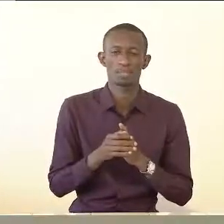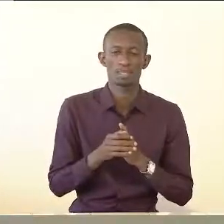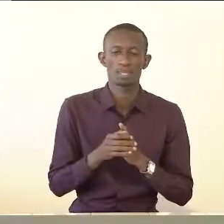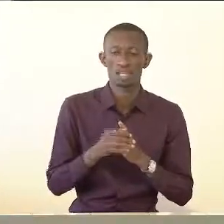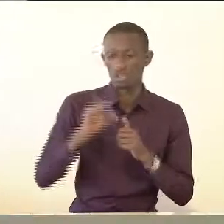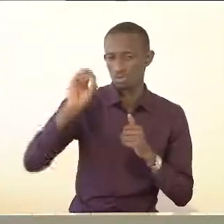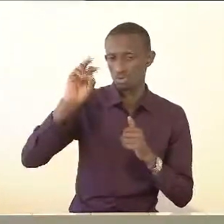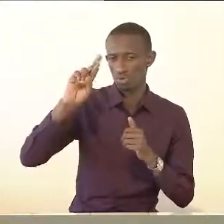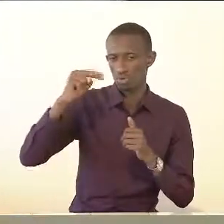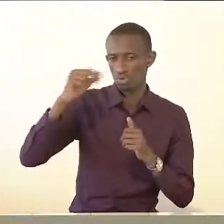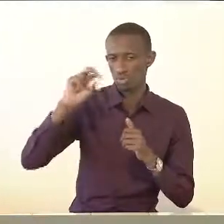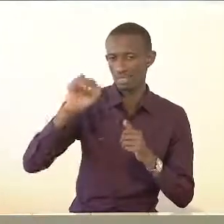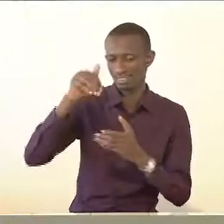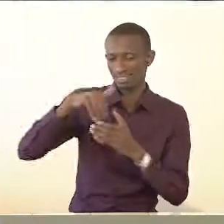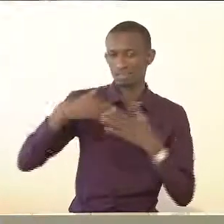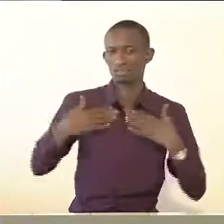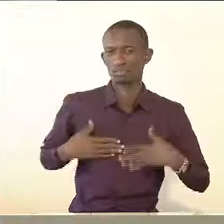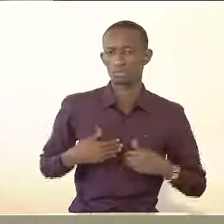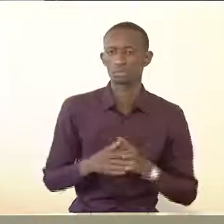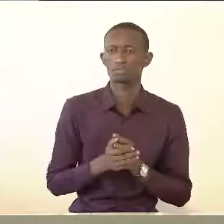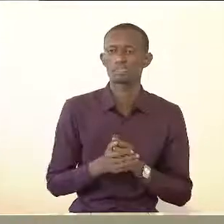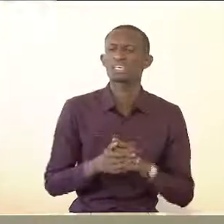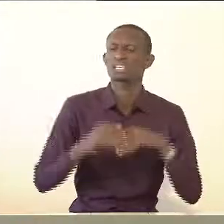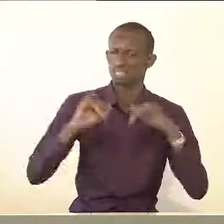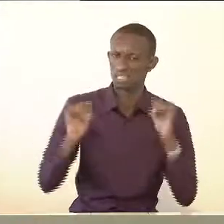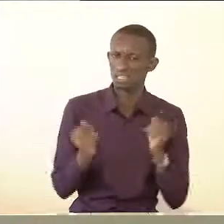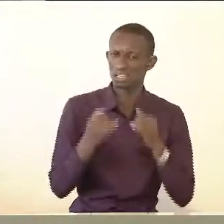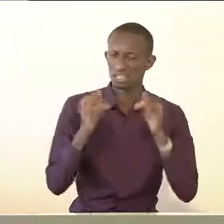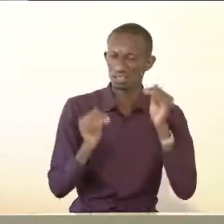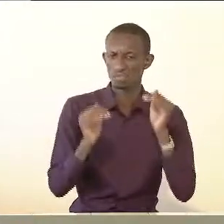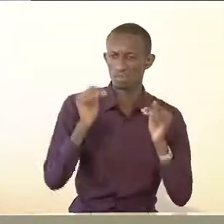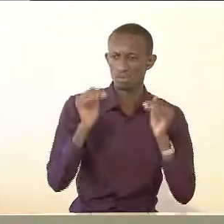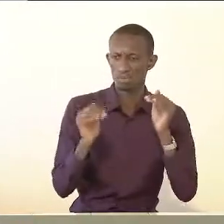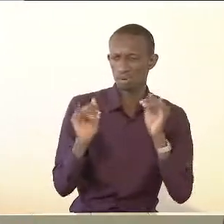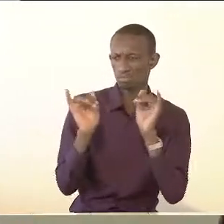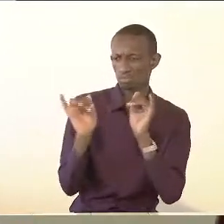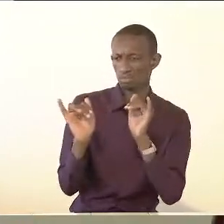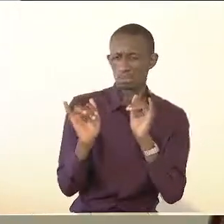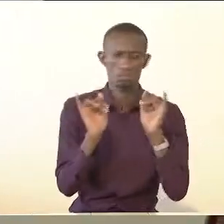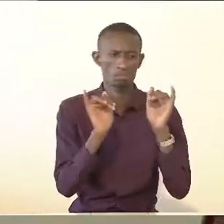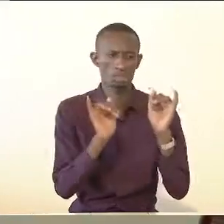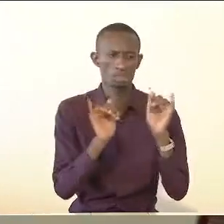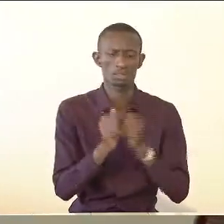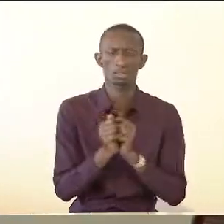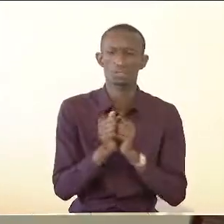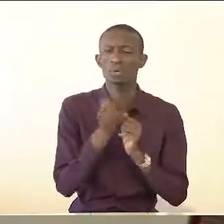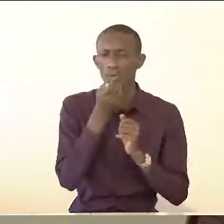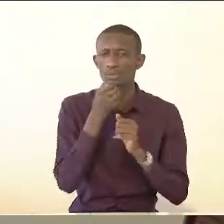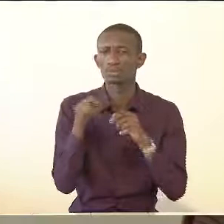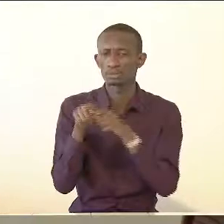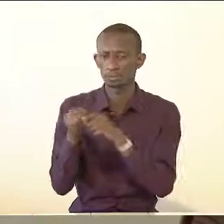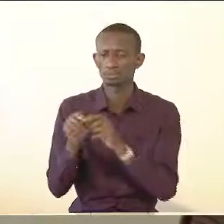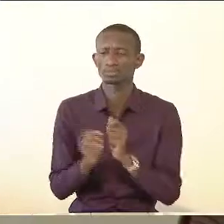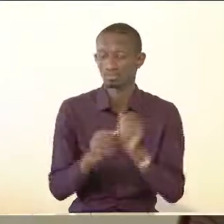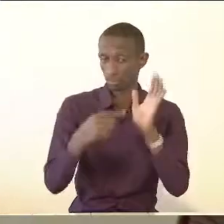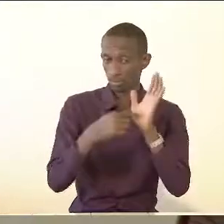constant regardless of external factors. Take an example like human. Human is an example